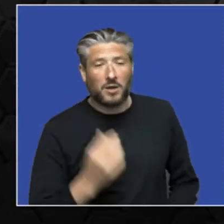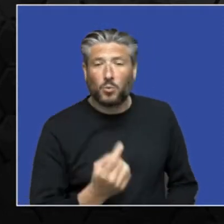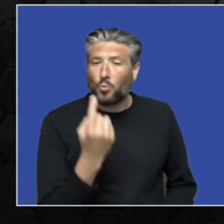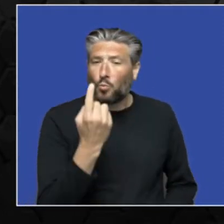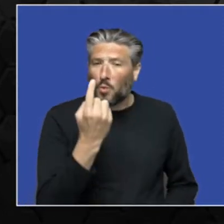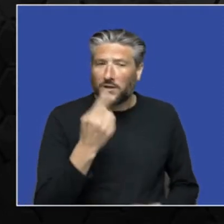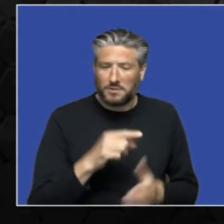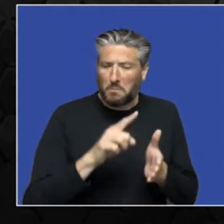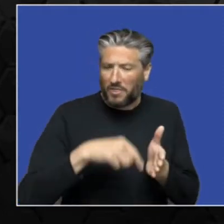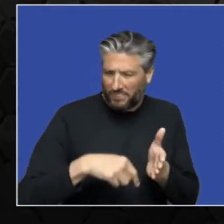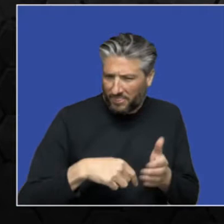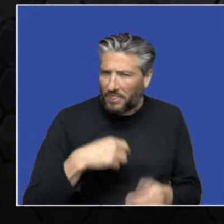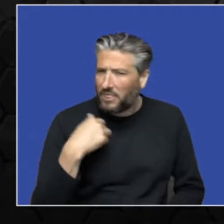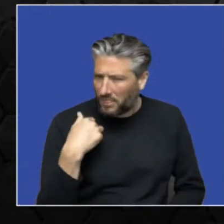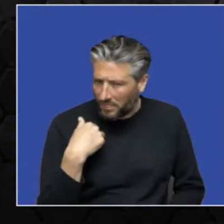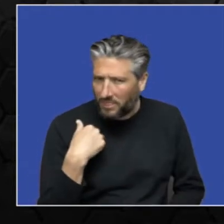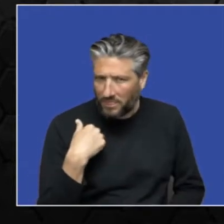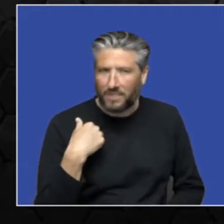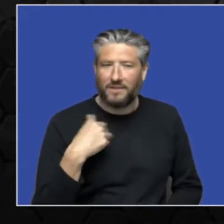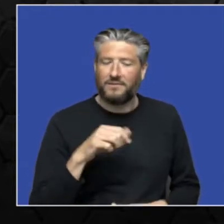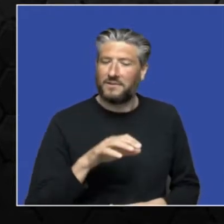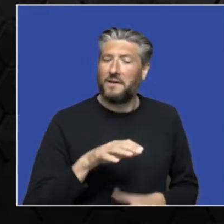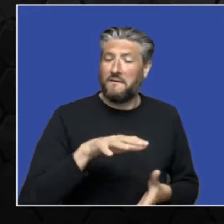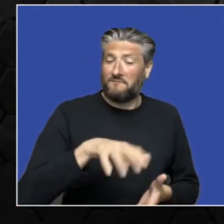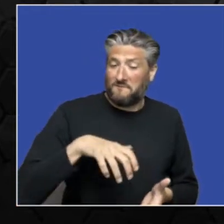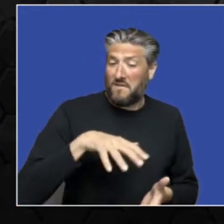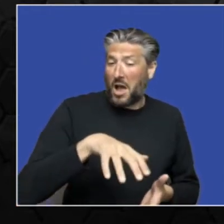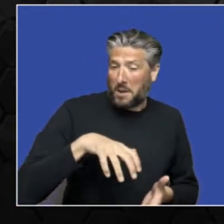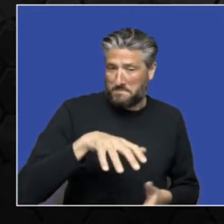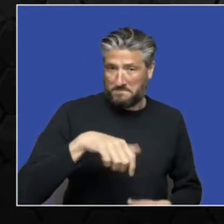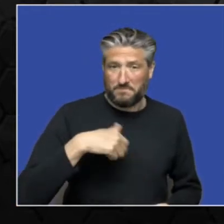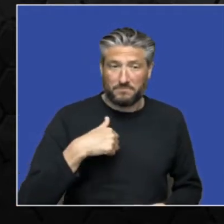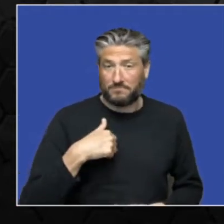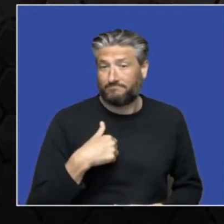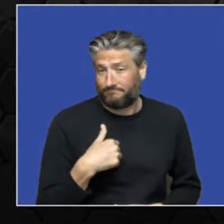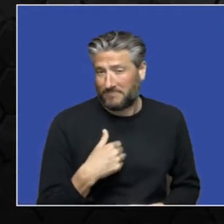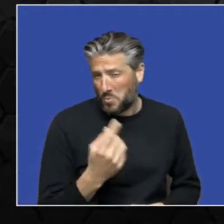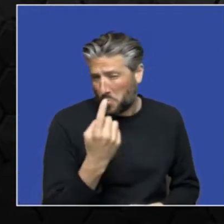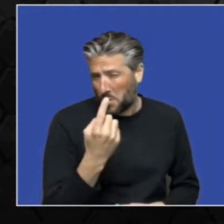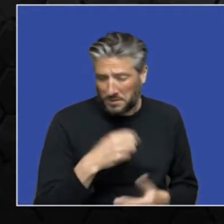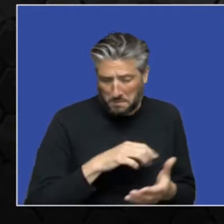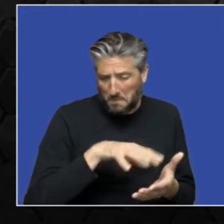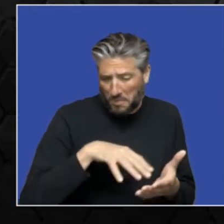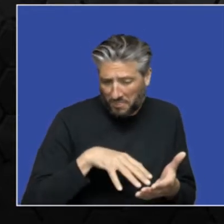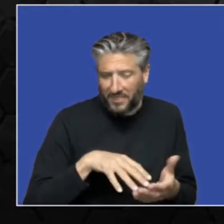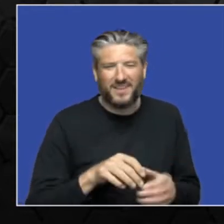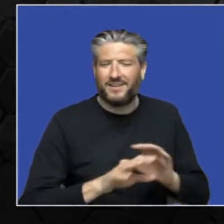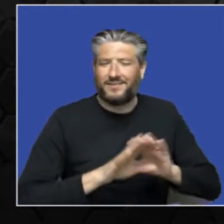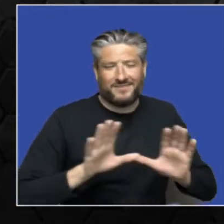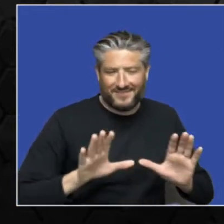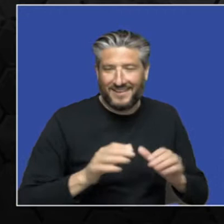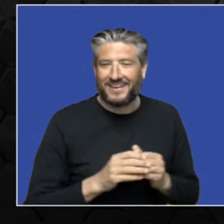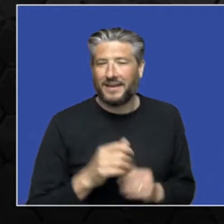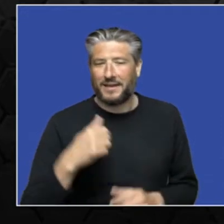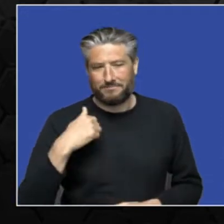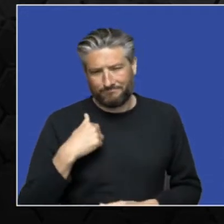university on a farm, I'm definitely a software engineer and not a farmer, so that's a